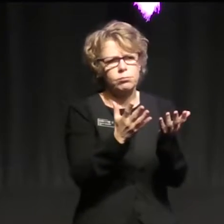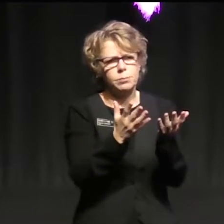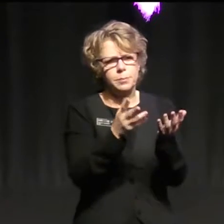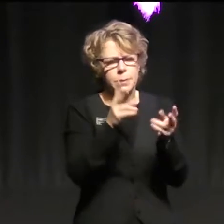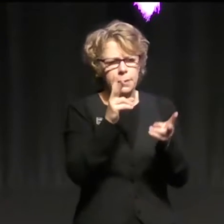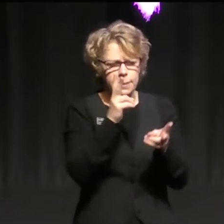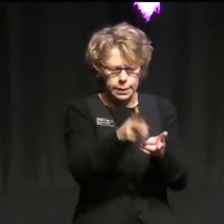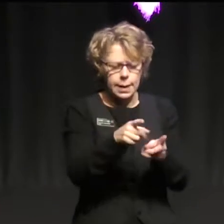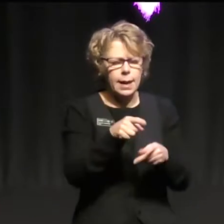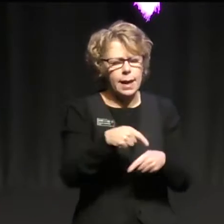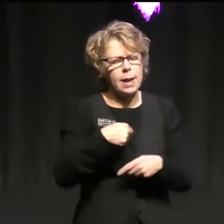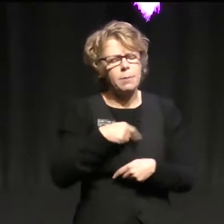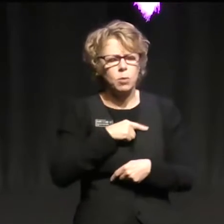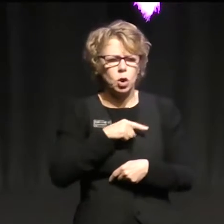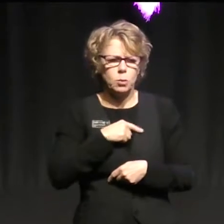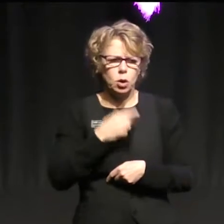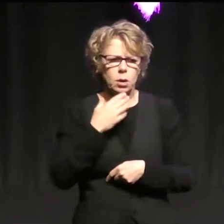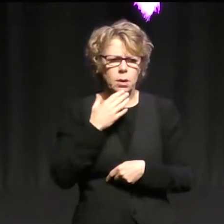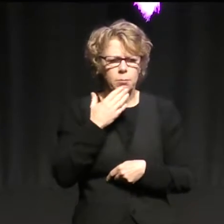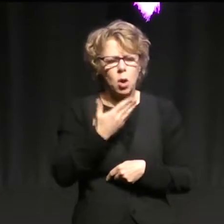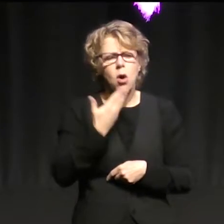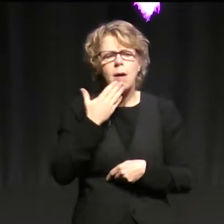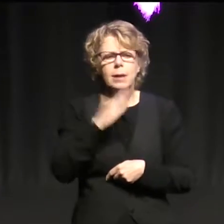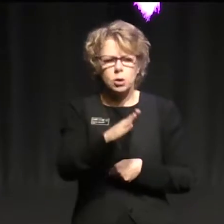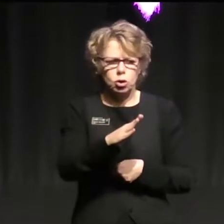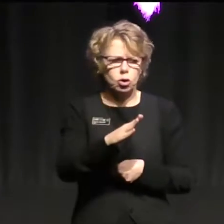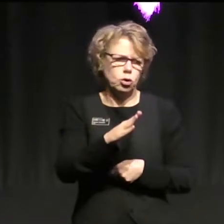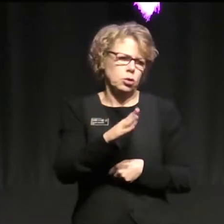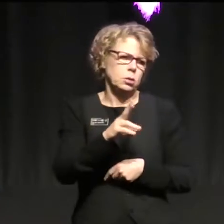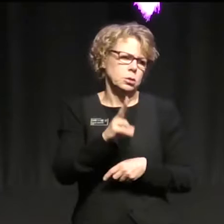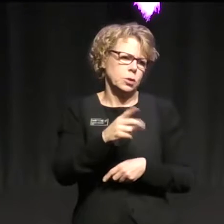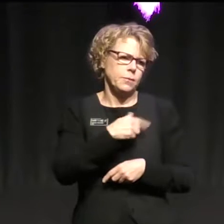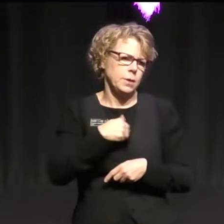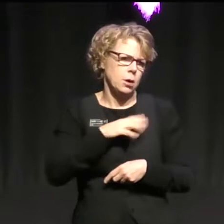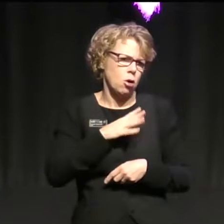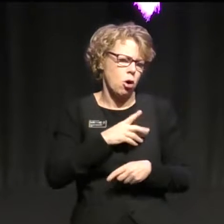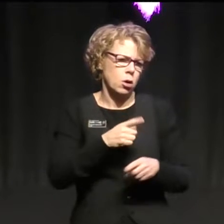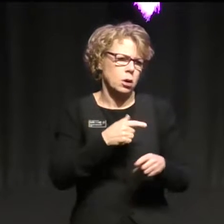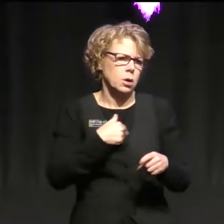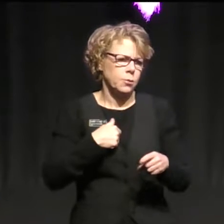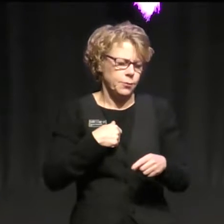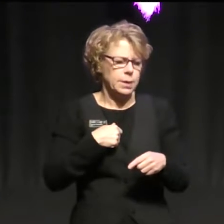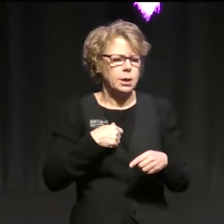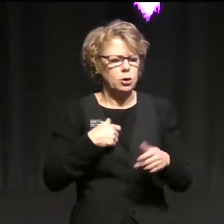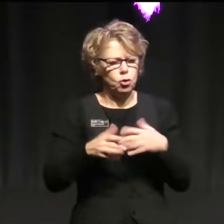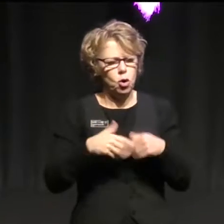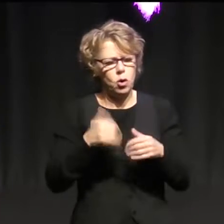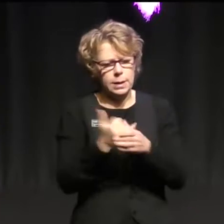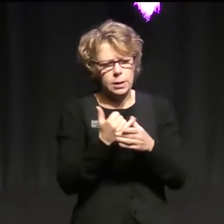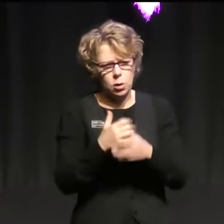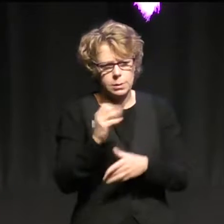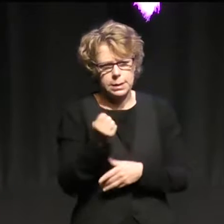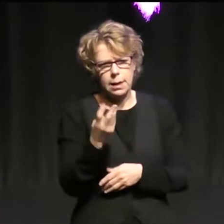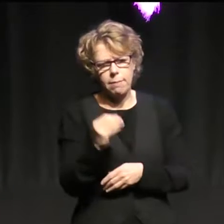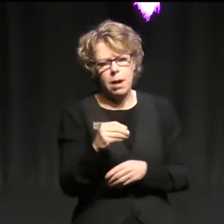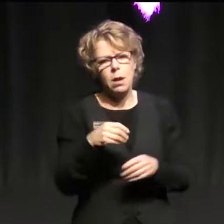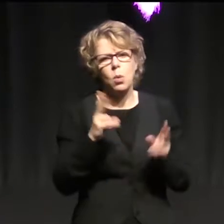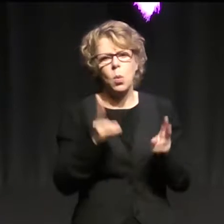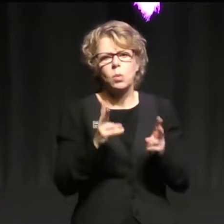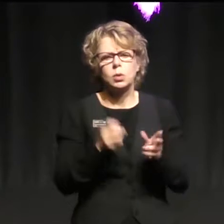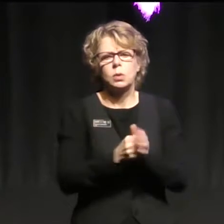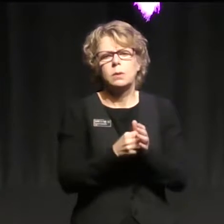the approach, a very integrated approach that we have taken at SEWA. And therefore, I think